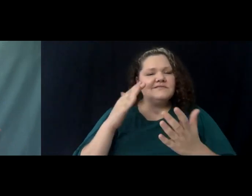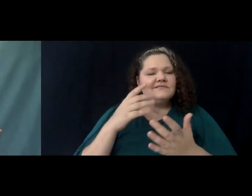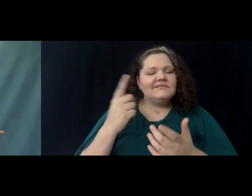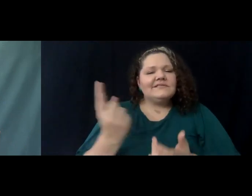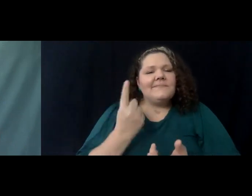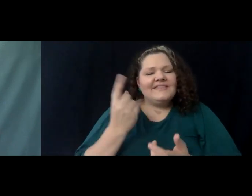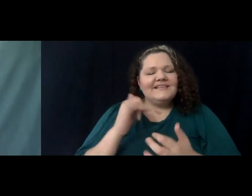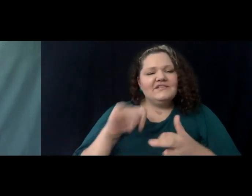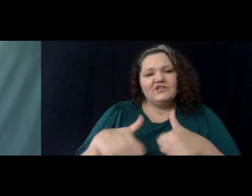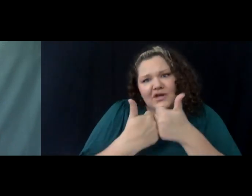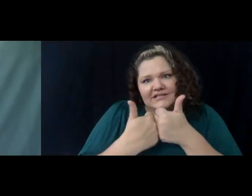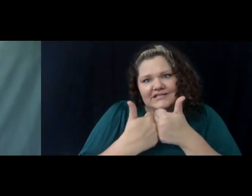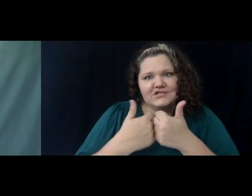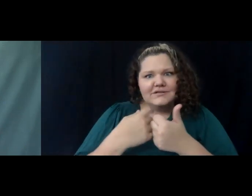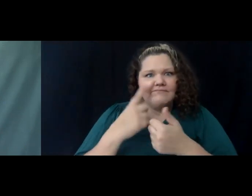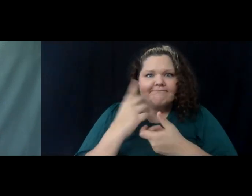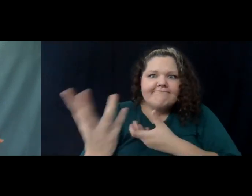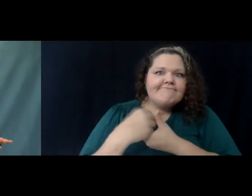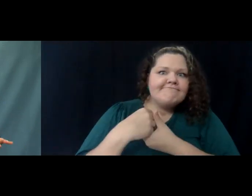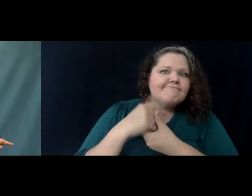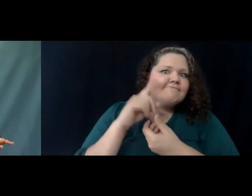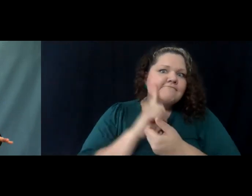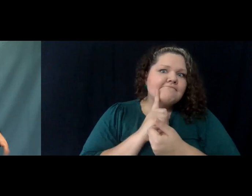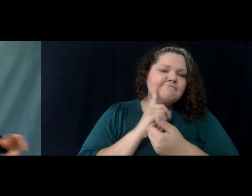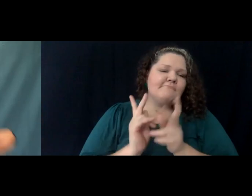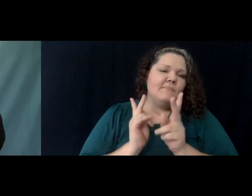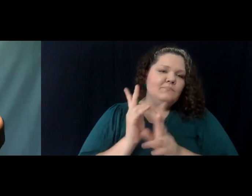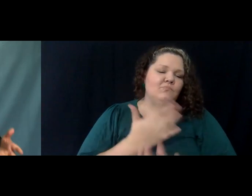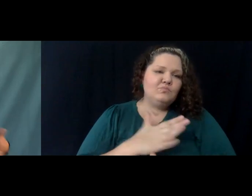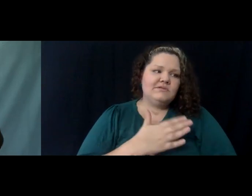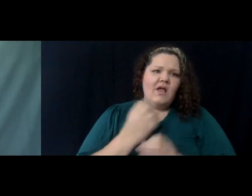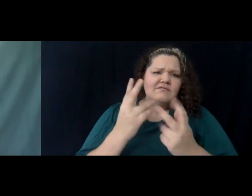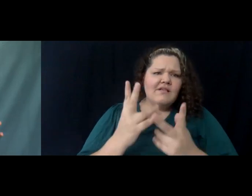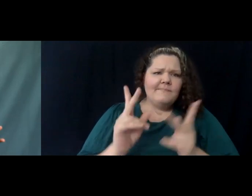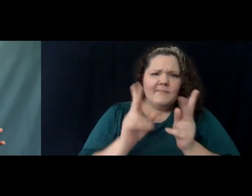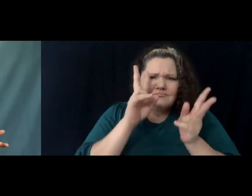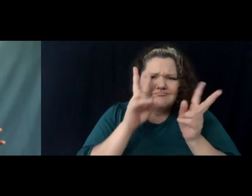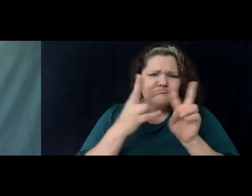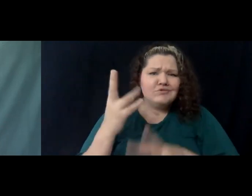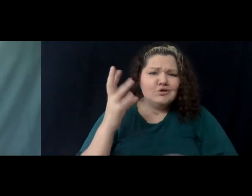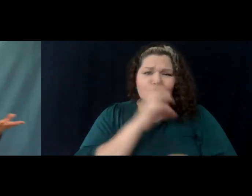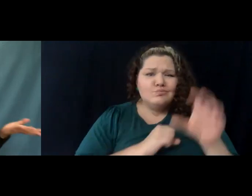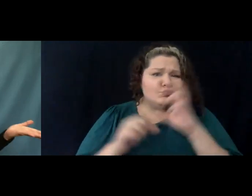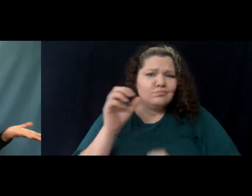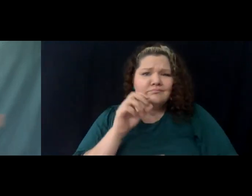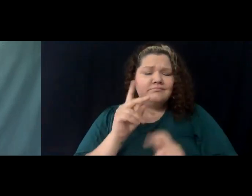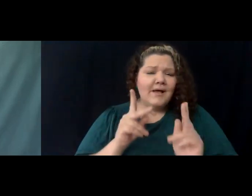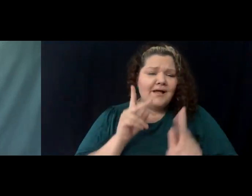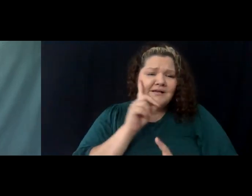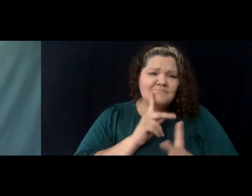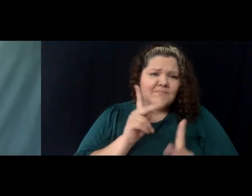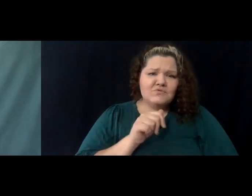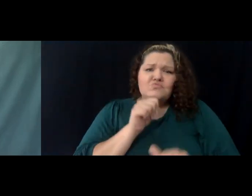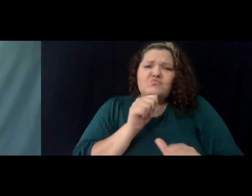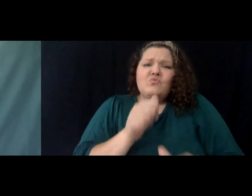these levels that people are interested in. They want to know what's being sung, or they want to know what is it making you feel when you hear it? What kind of instruments are being